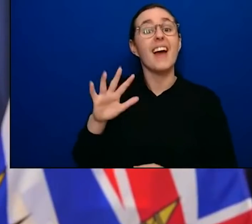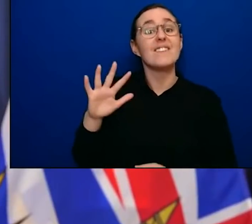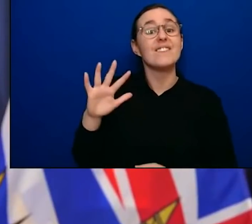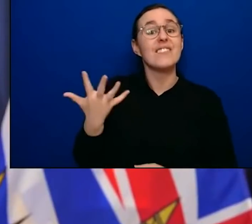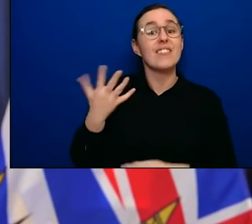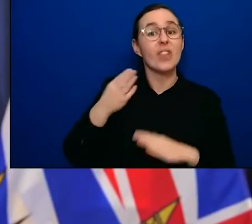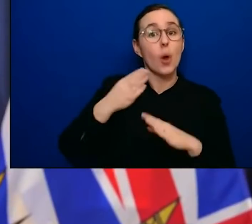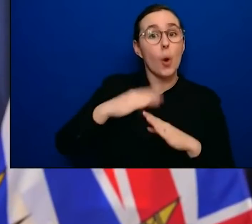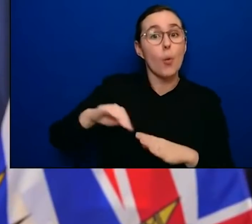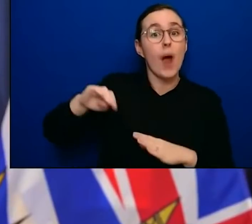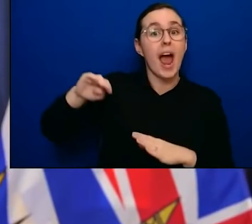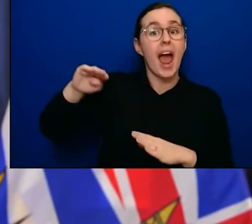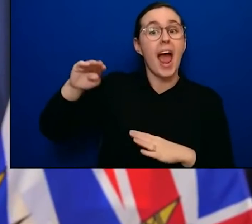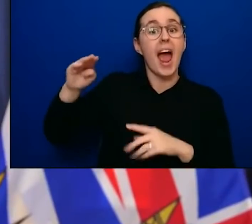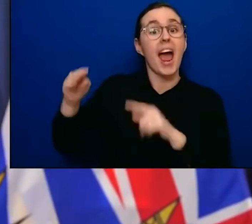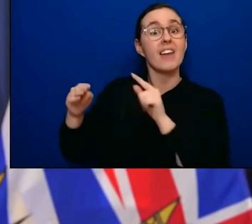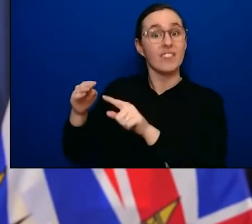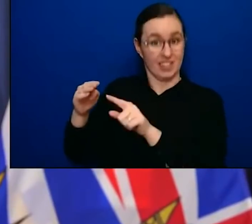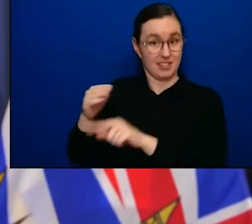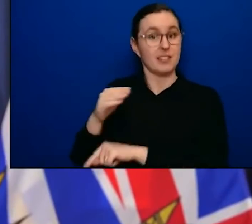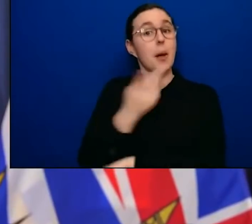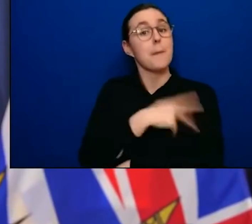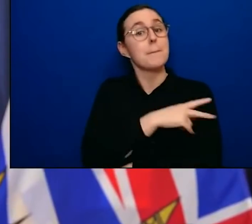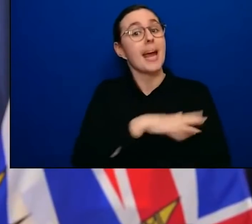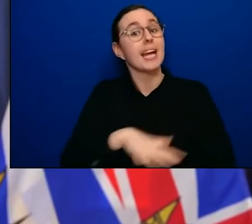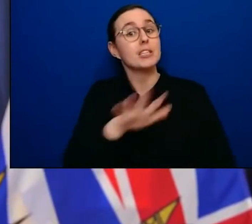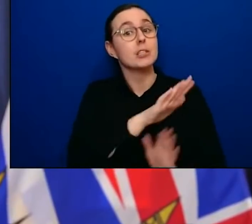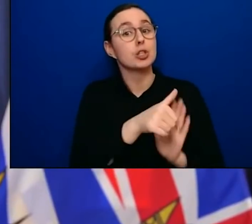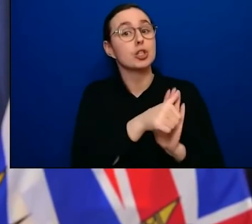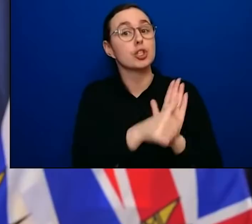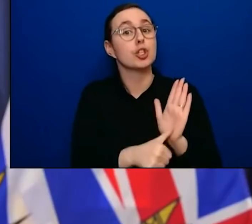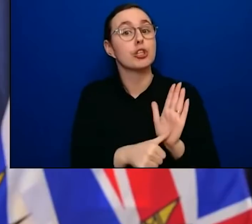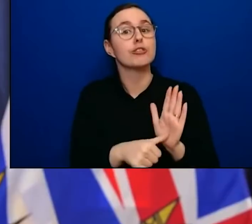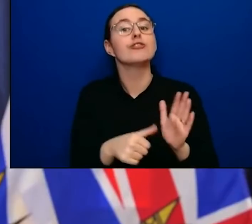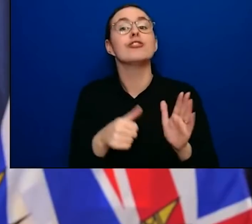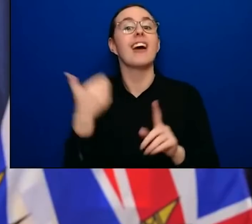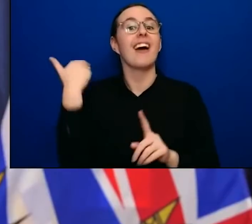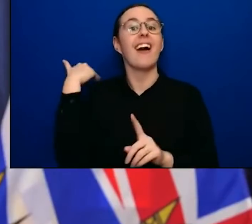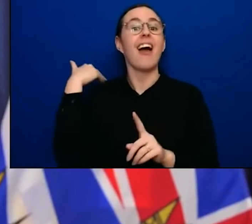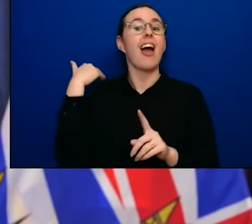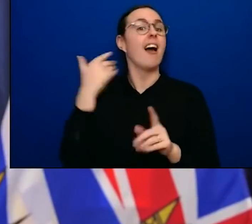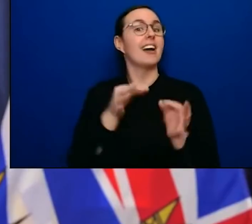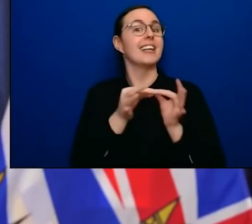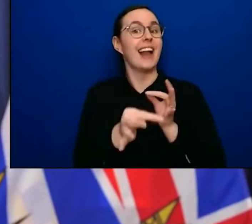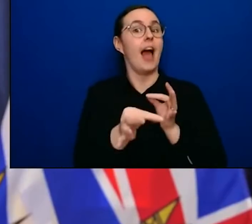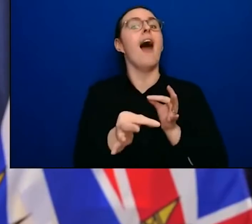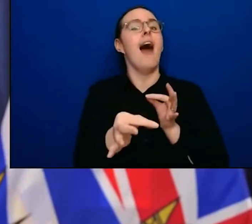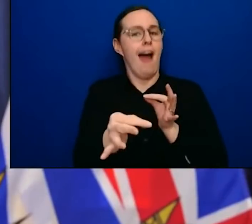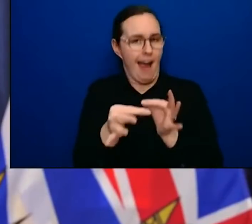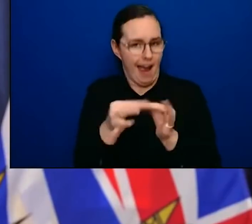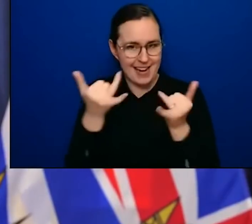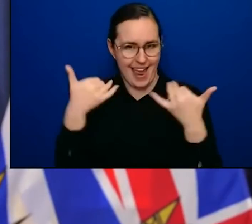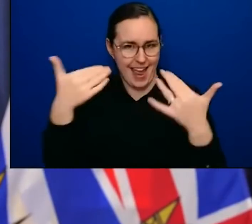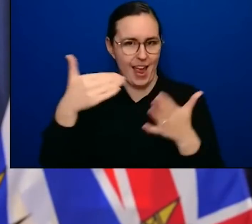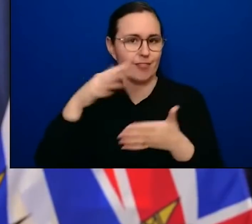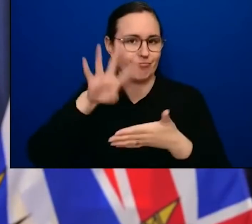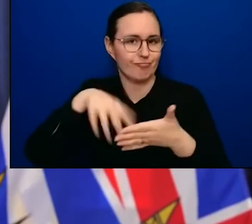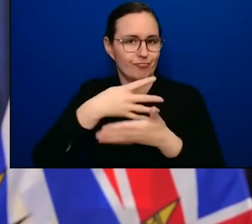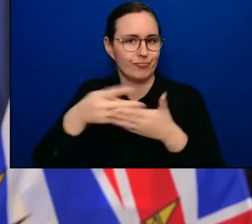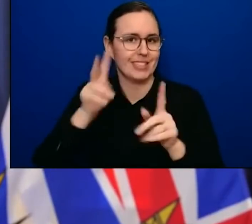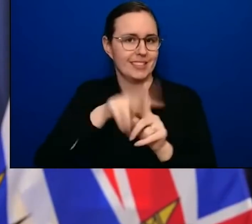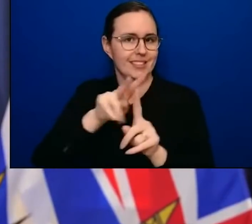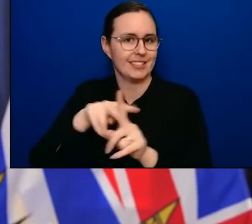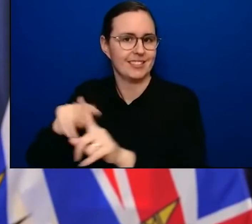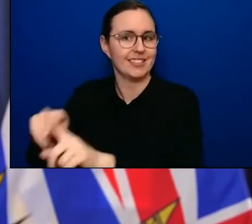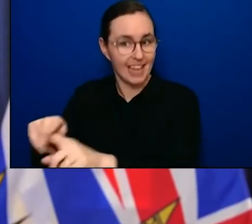to rebook their surgeries. Patients whose surgeries were postponed in this 5th wave have started to receive their surgeries.